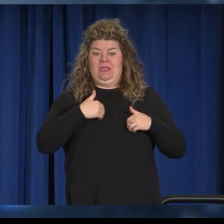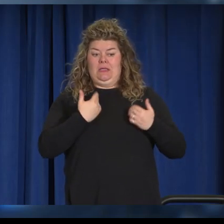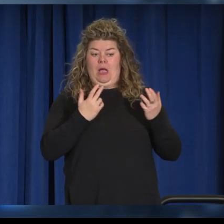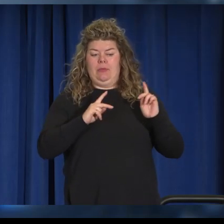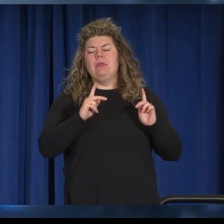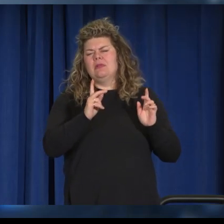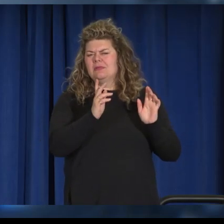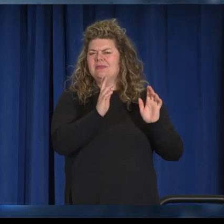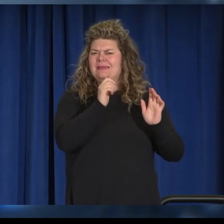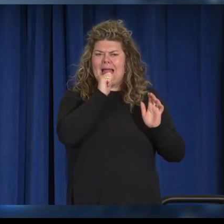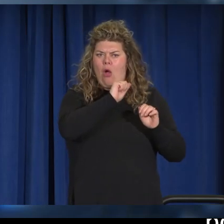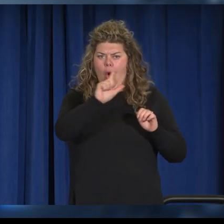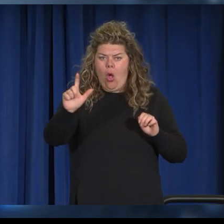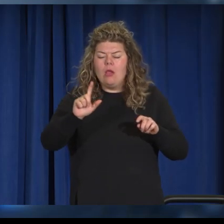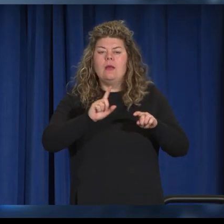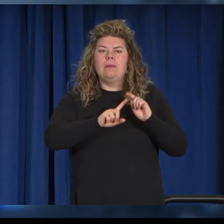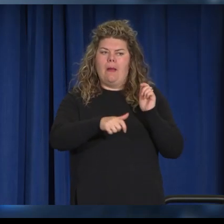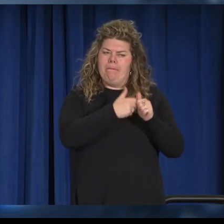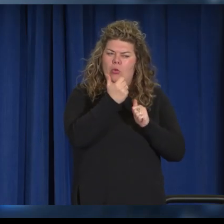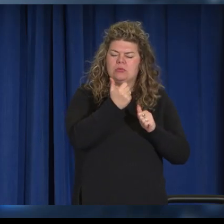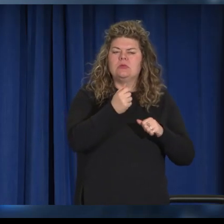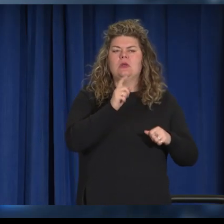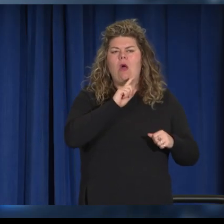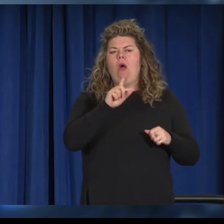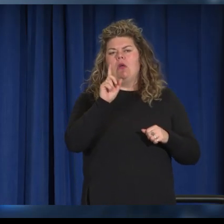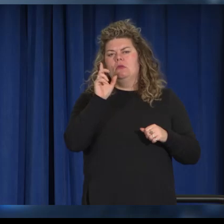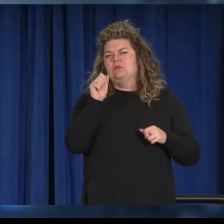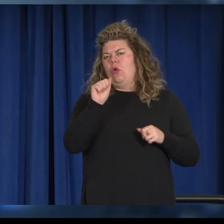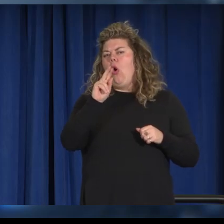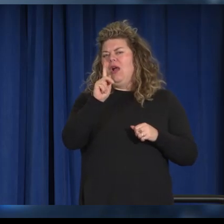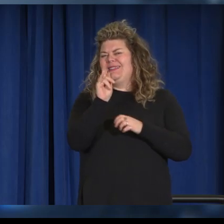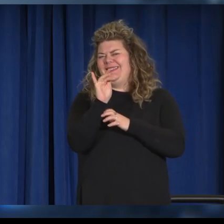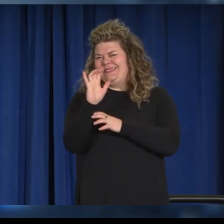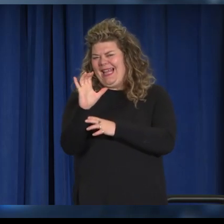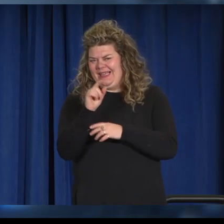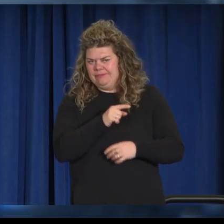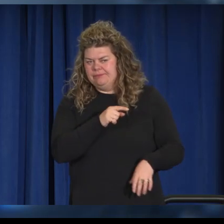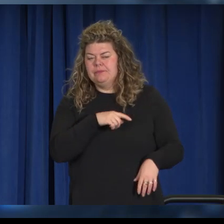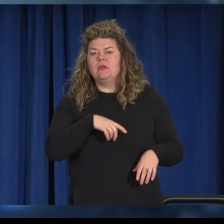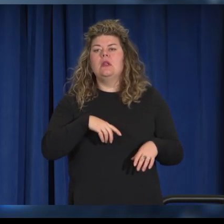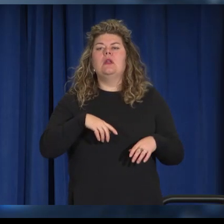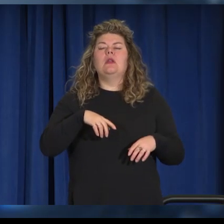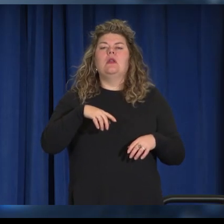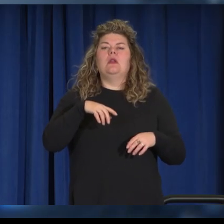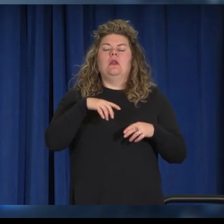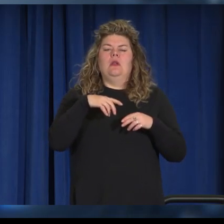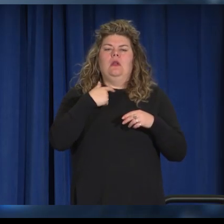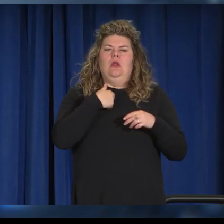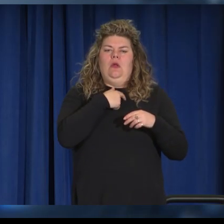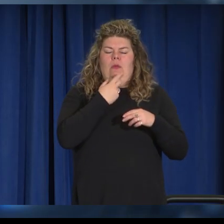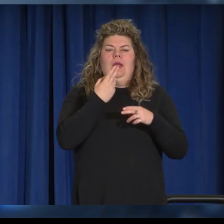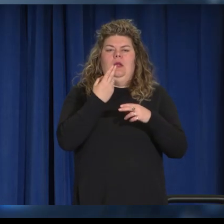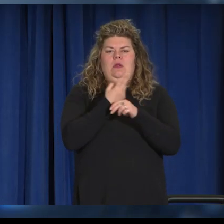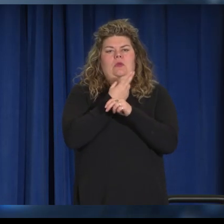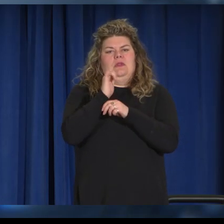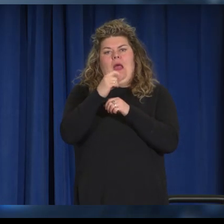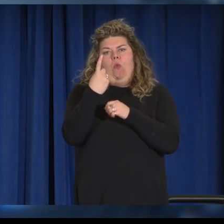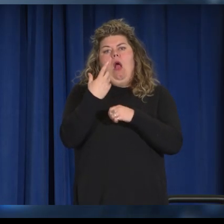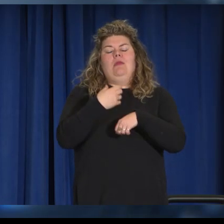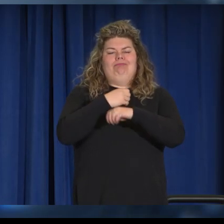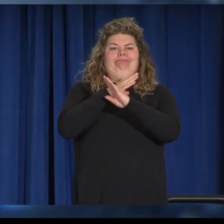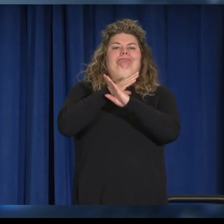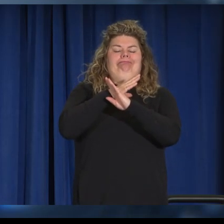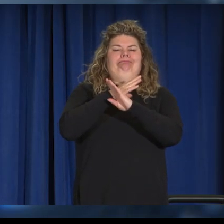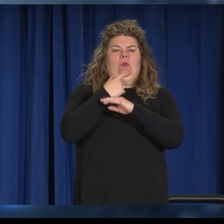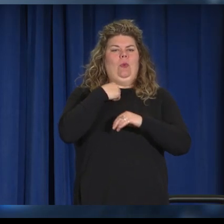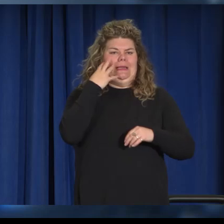all, but most, are autistic. And I'll just quickly talk about an enabler, a barrier that we